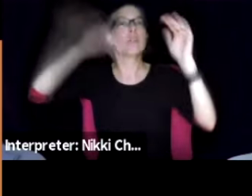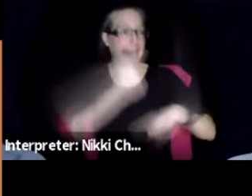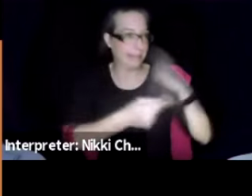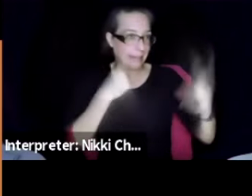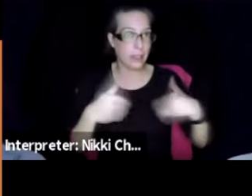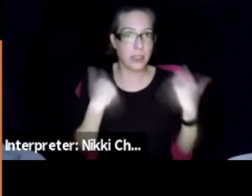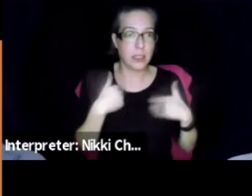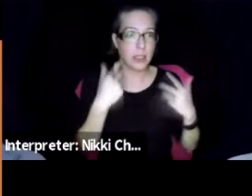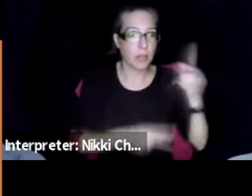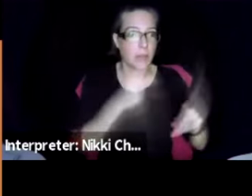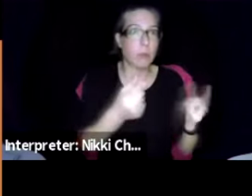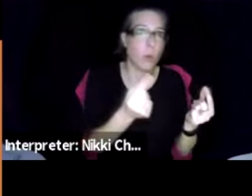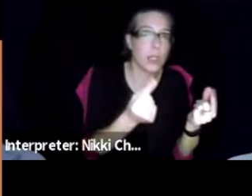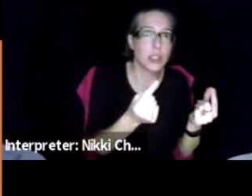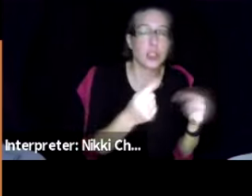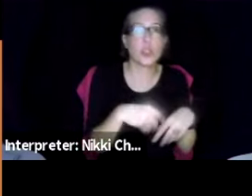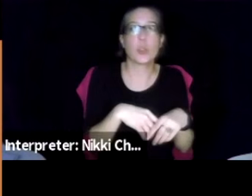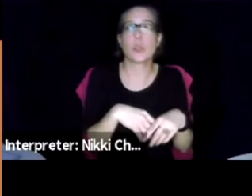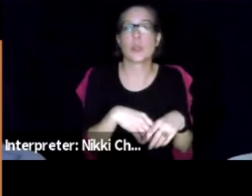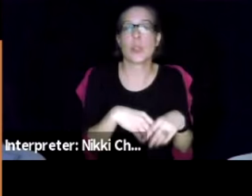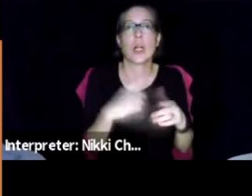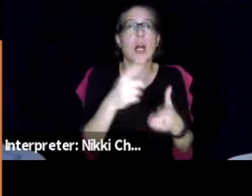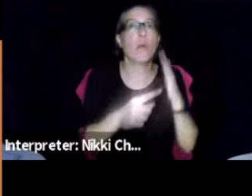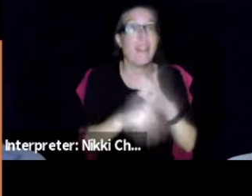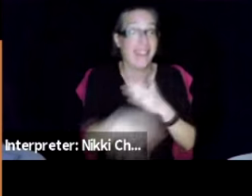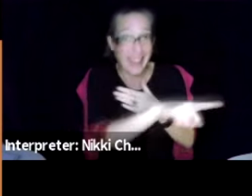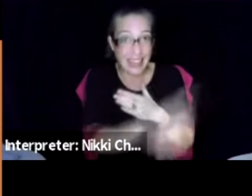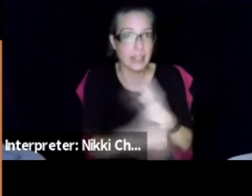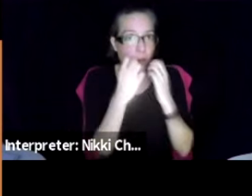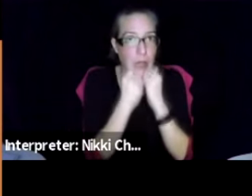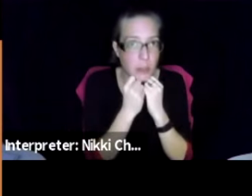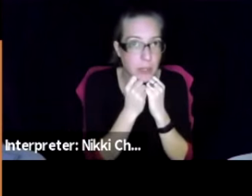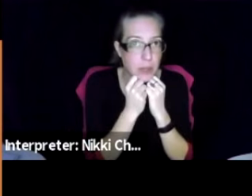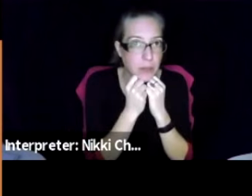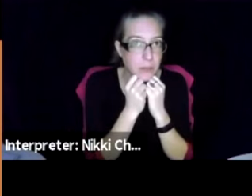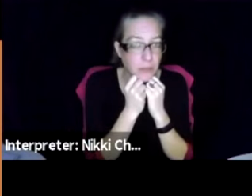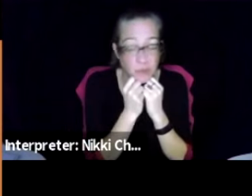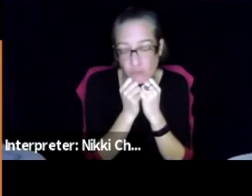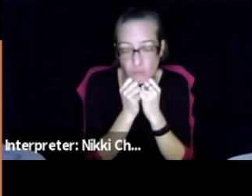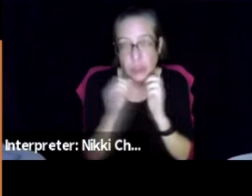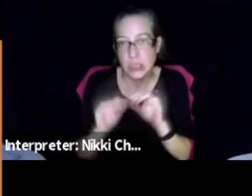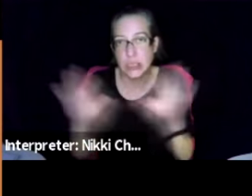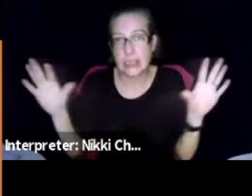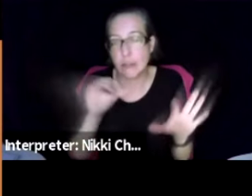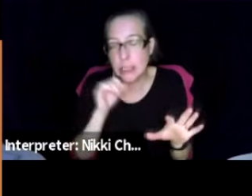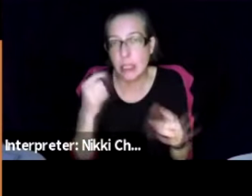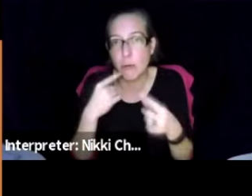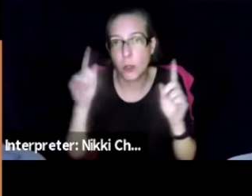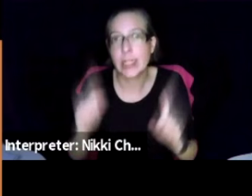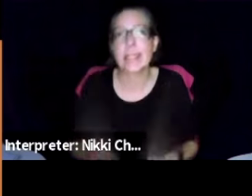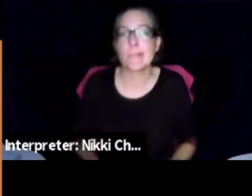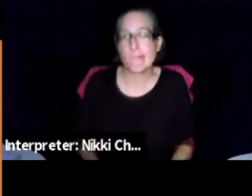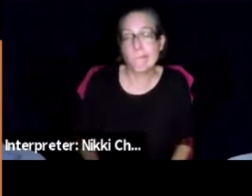what they need to care about. But in reality, it's clearly not working. And so